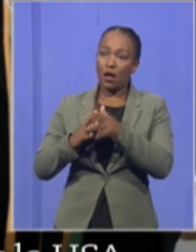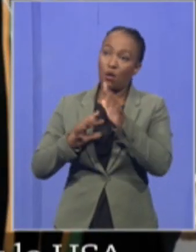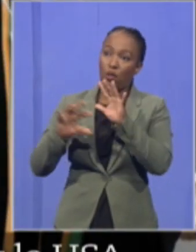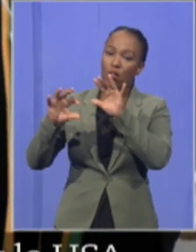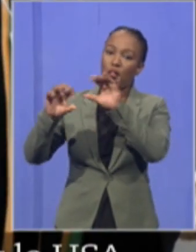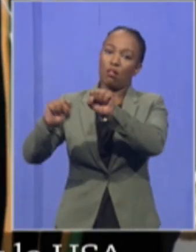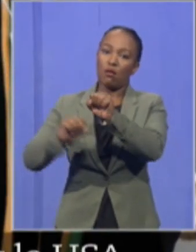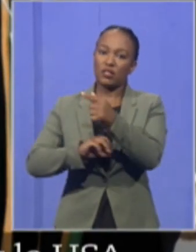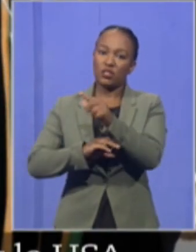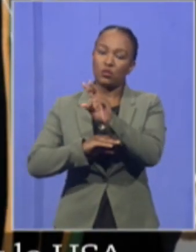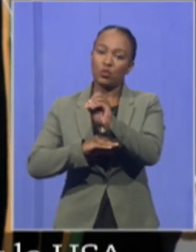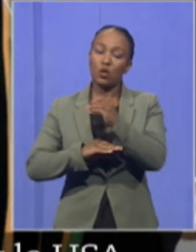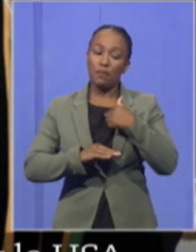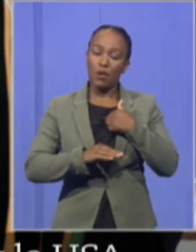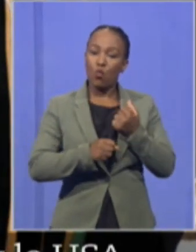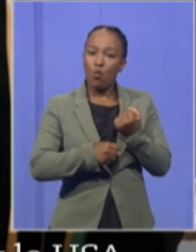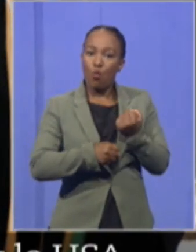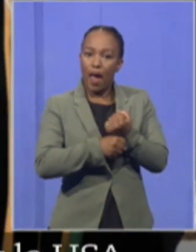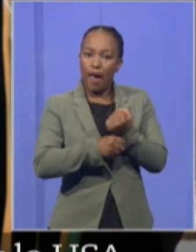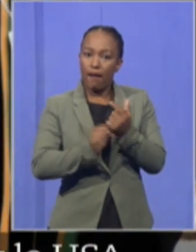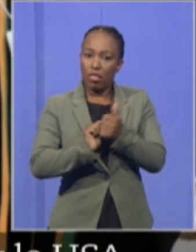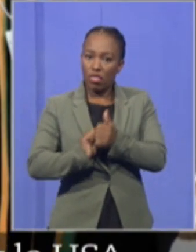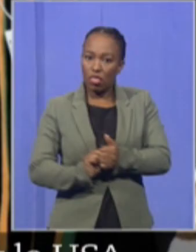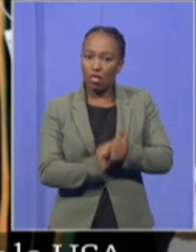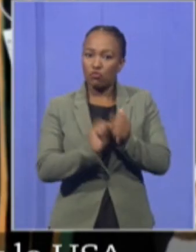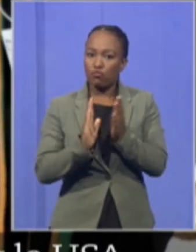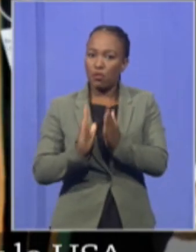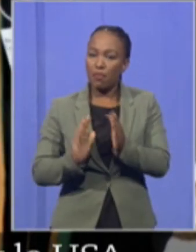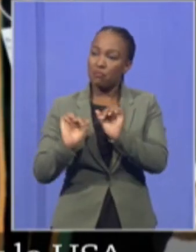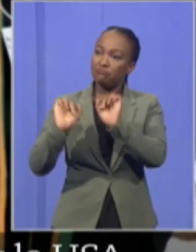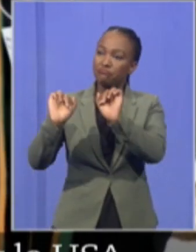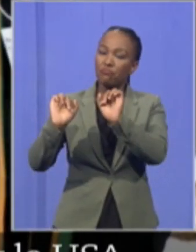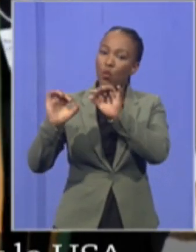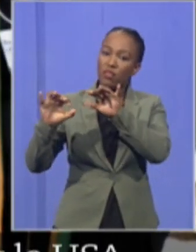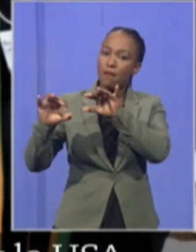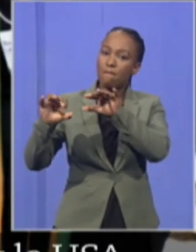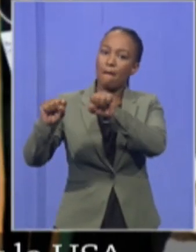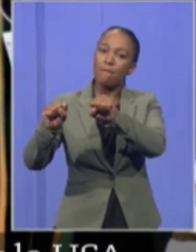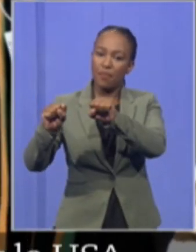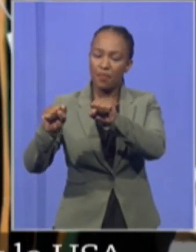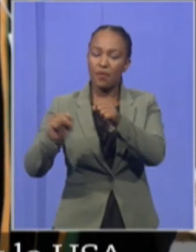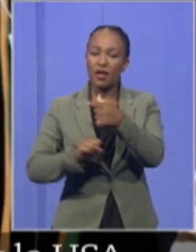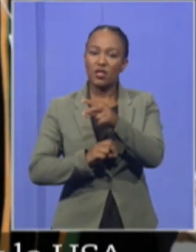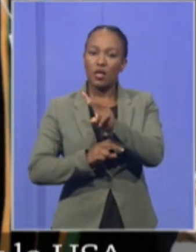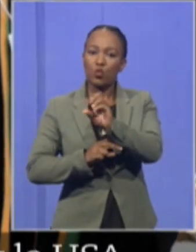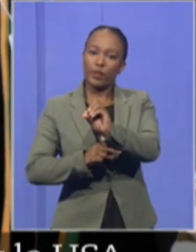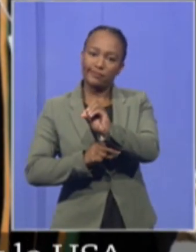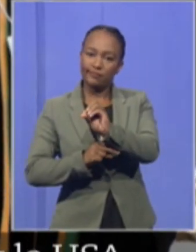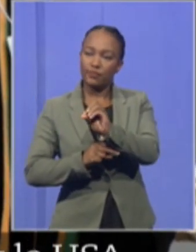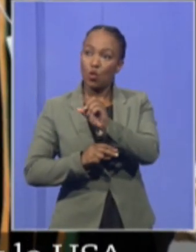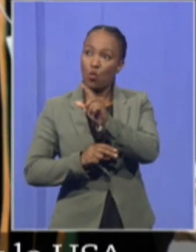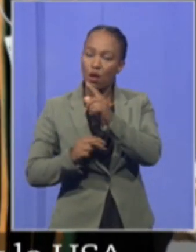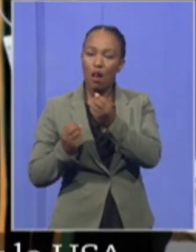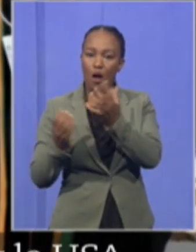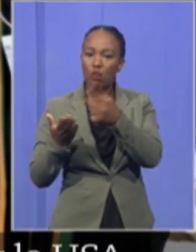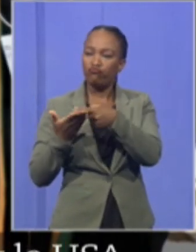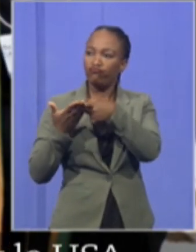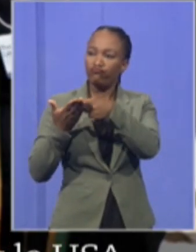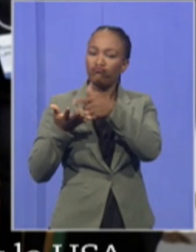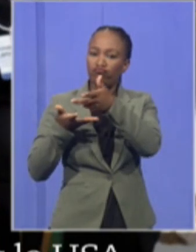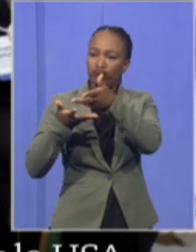together to prepare the United States for their own presidency. And so we'll be having lots of